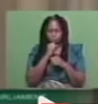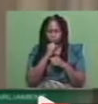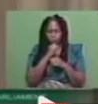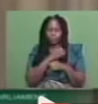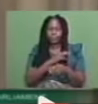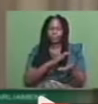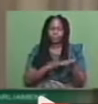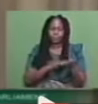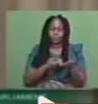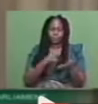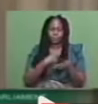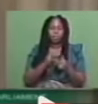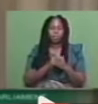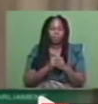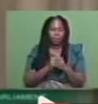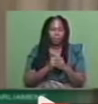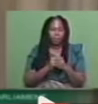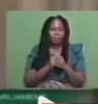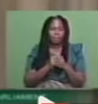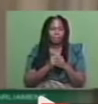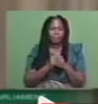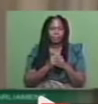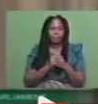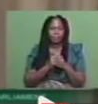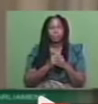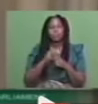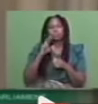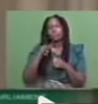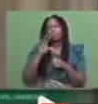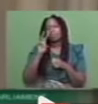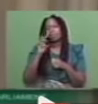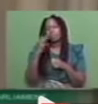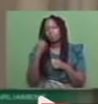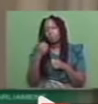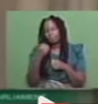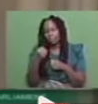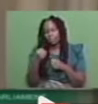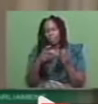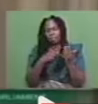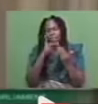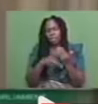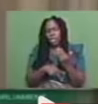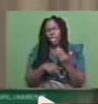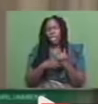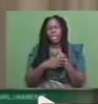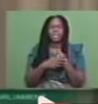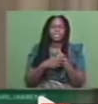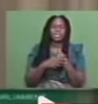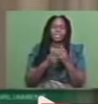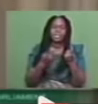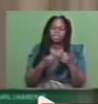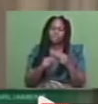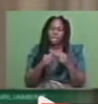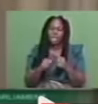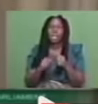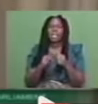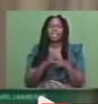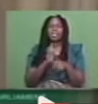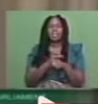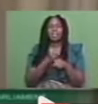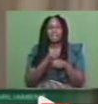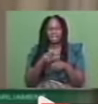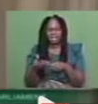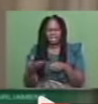IDB loan was then sourced for a $26 million project for institutional strengthening in the Registrar General's